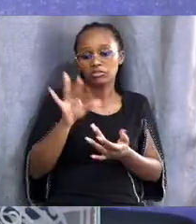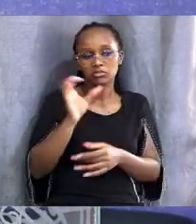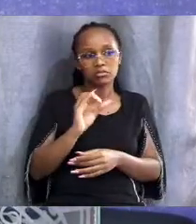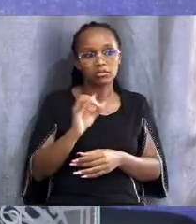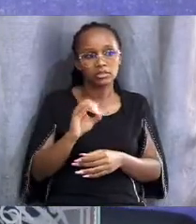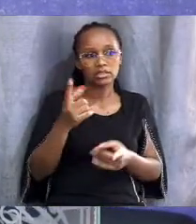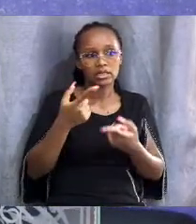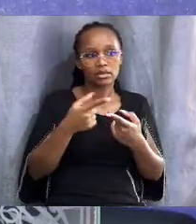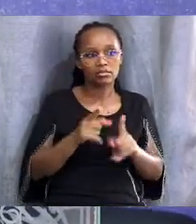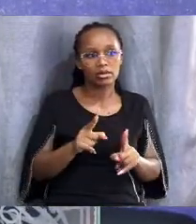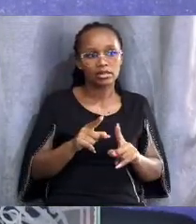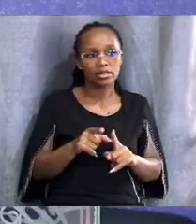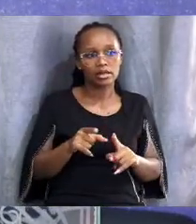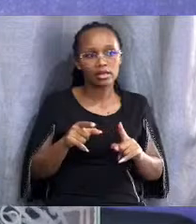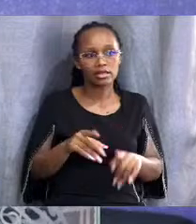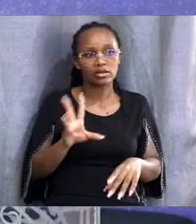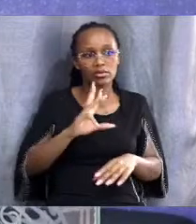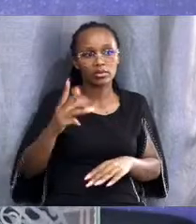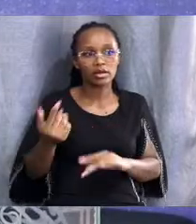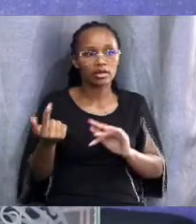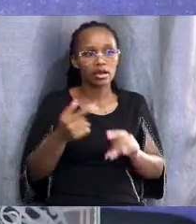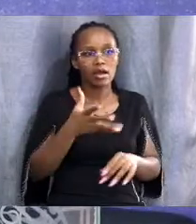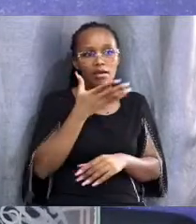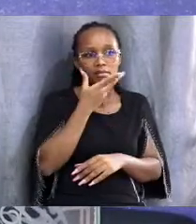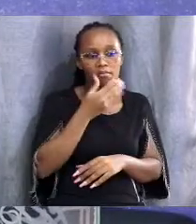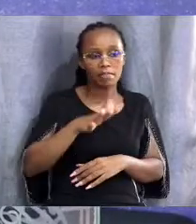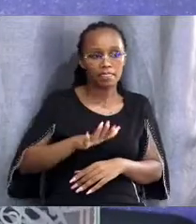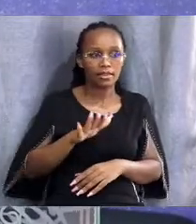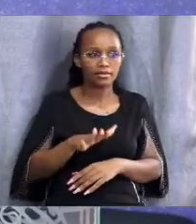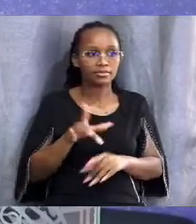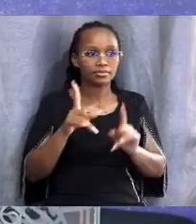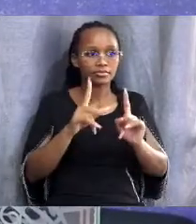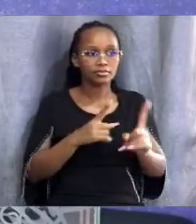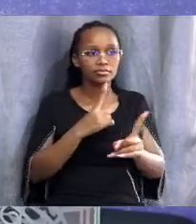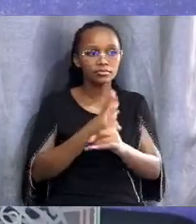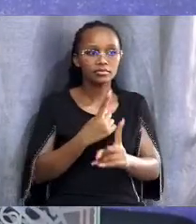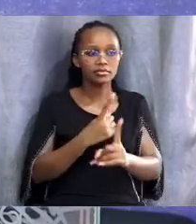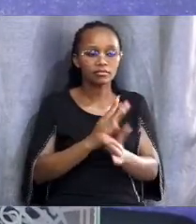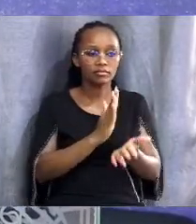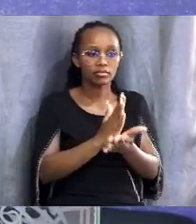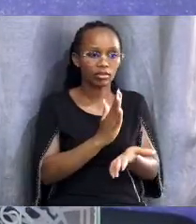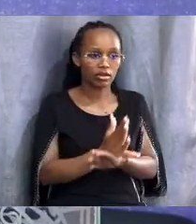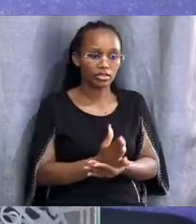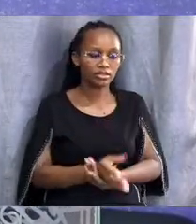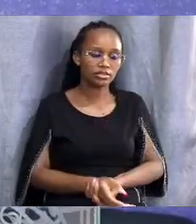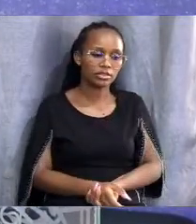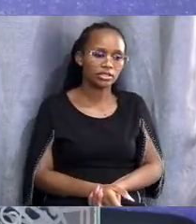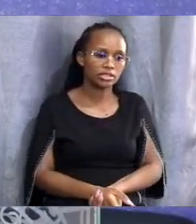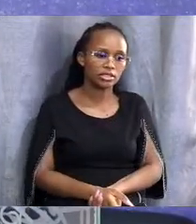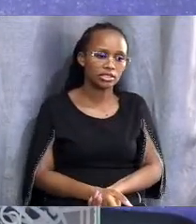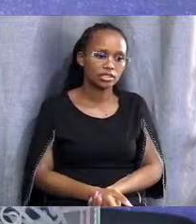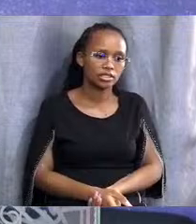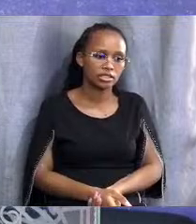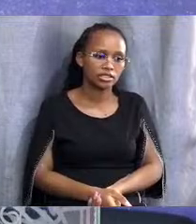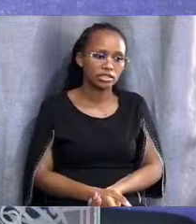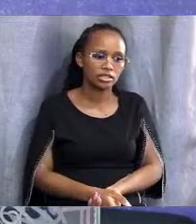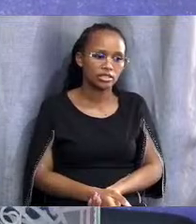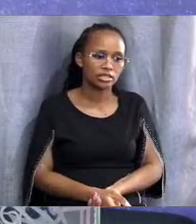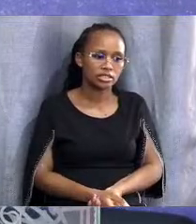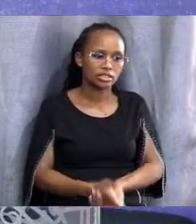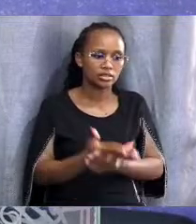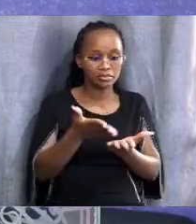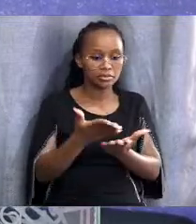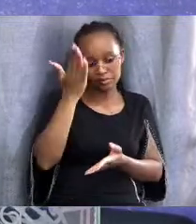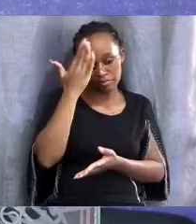but to brace ourselves as gentlemen and women and face the reality. It is with this